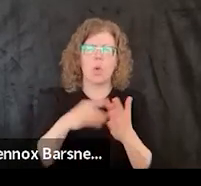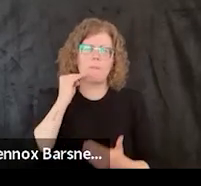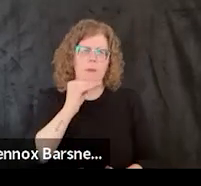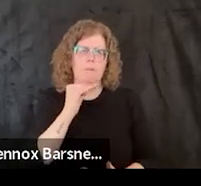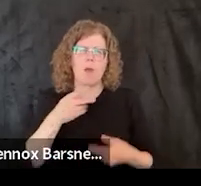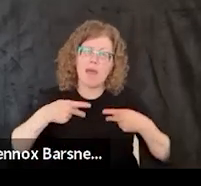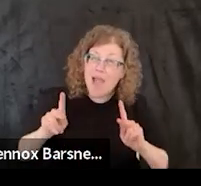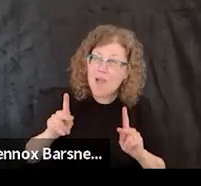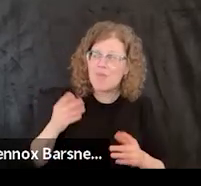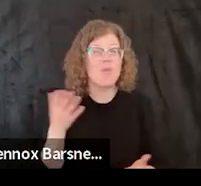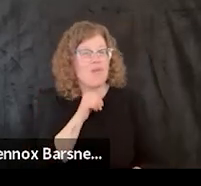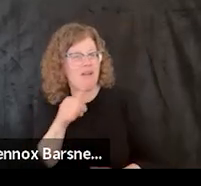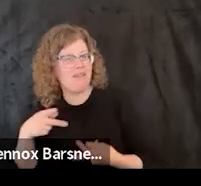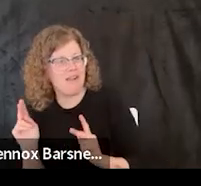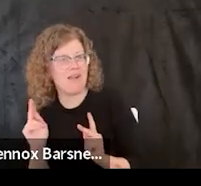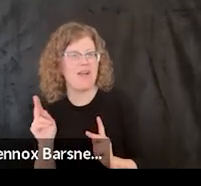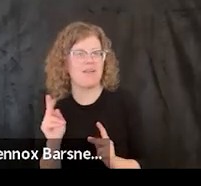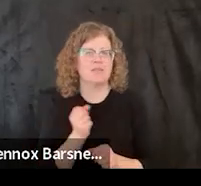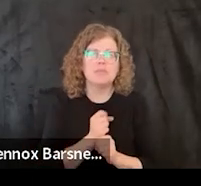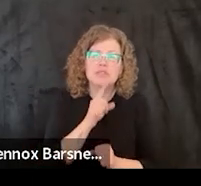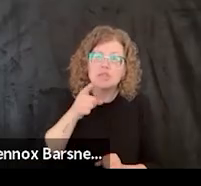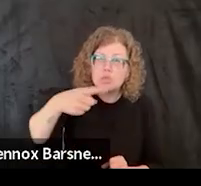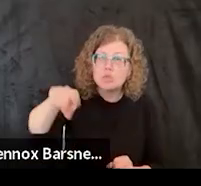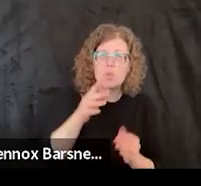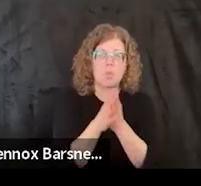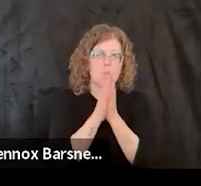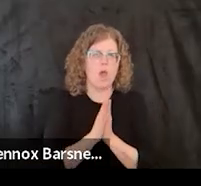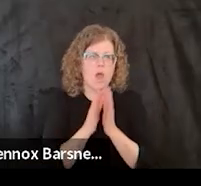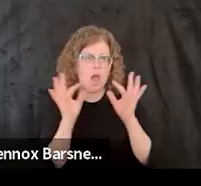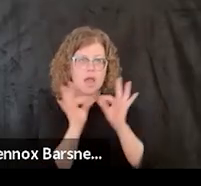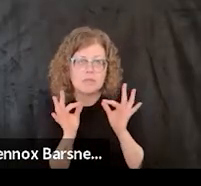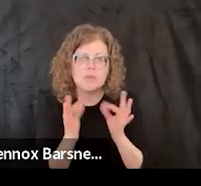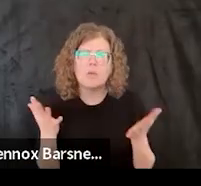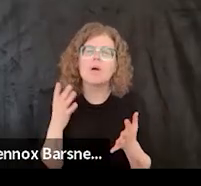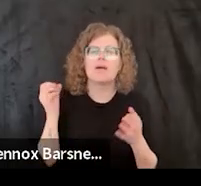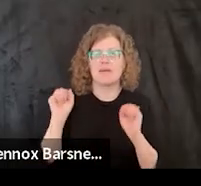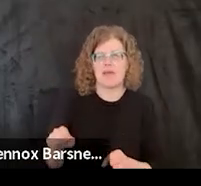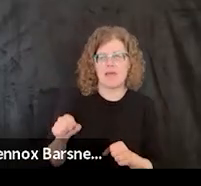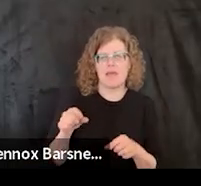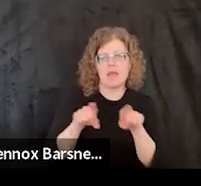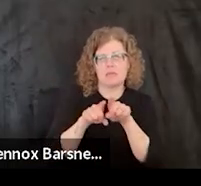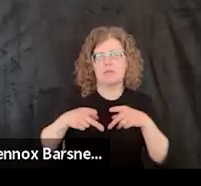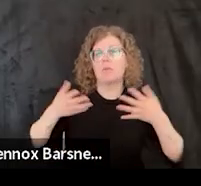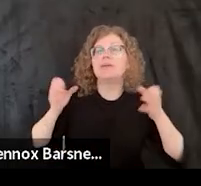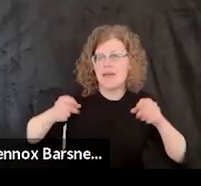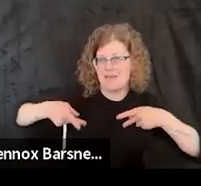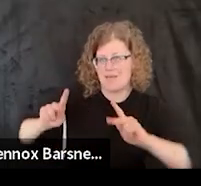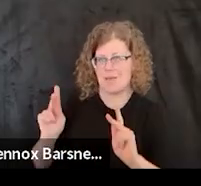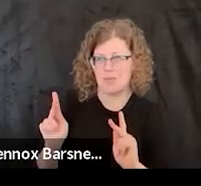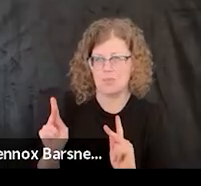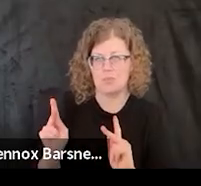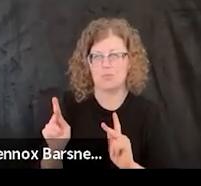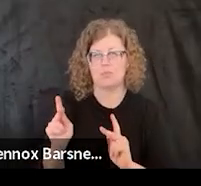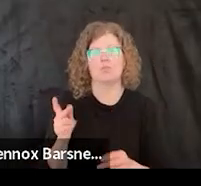you are only requesting costs that are required to access and undertake eligible project activities, and that you are being clear